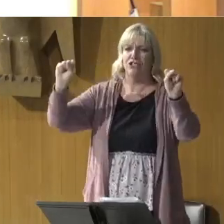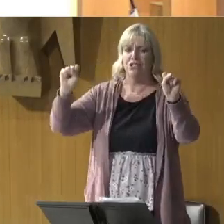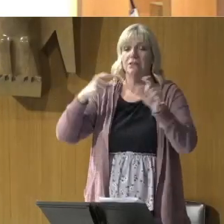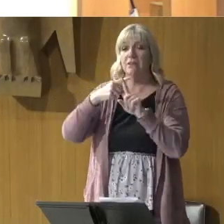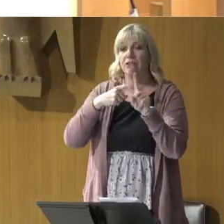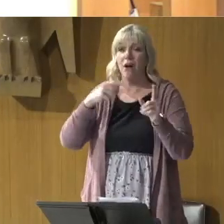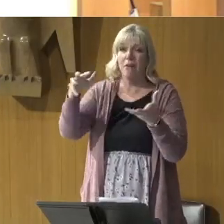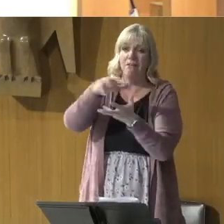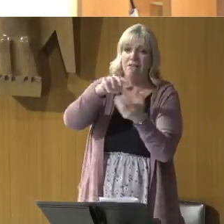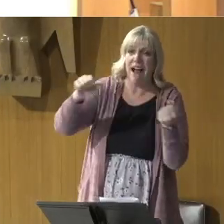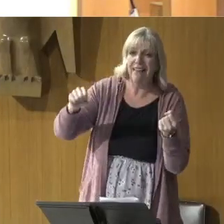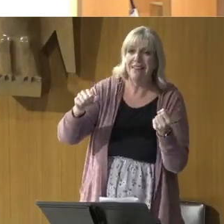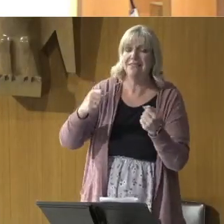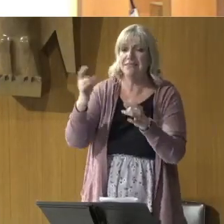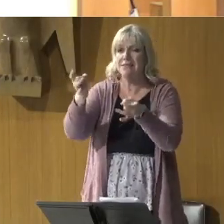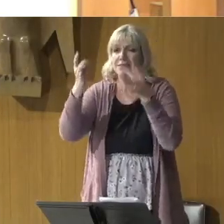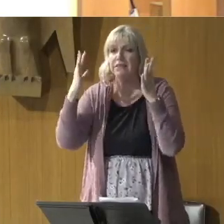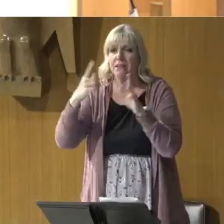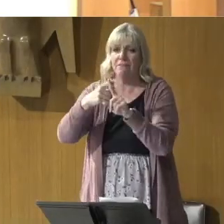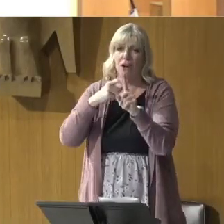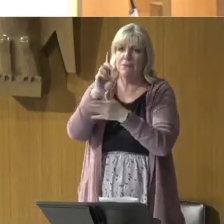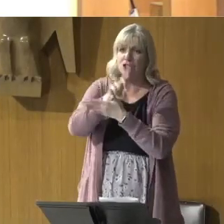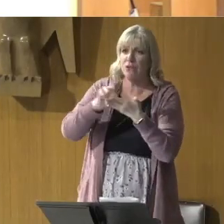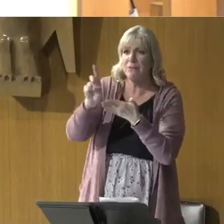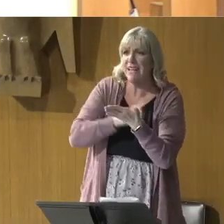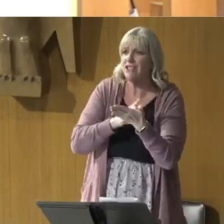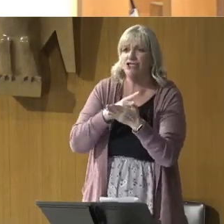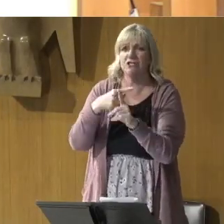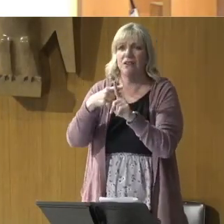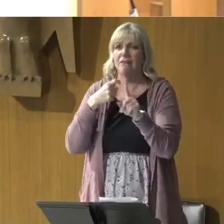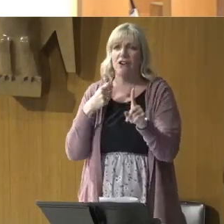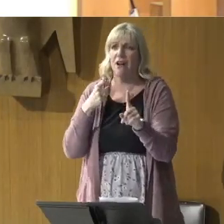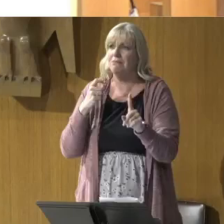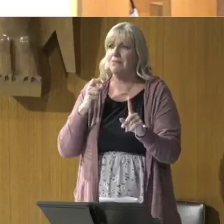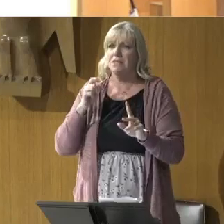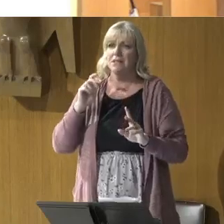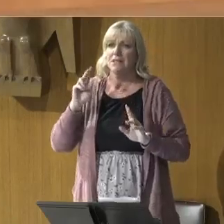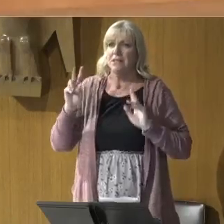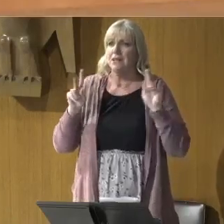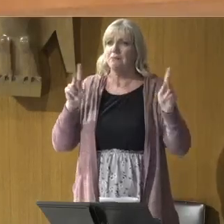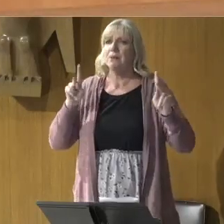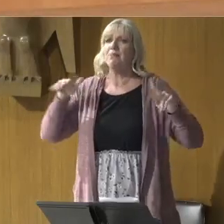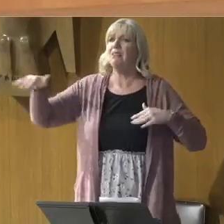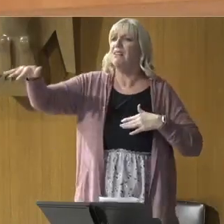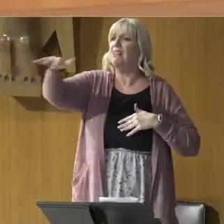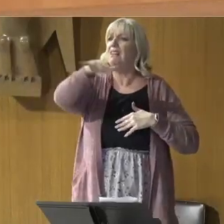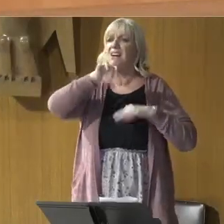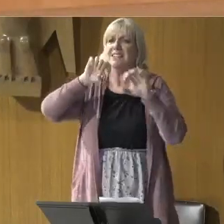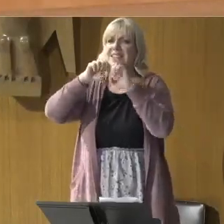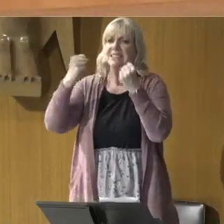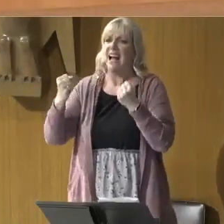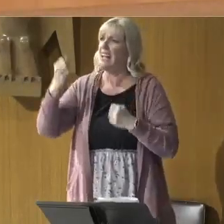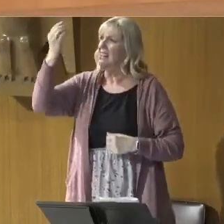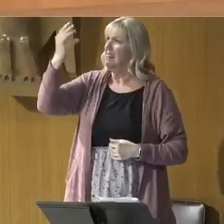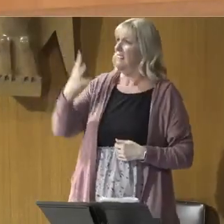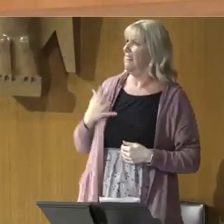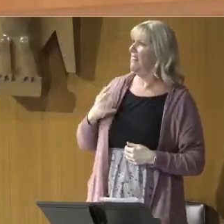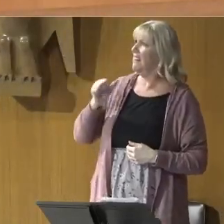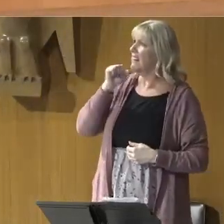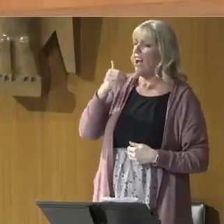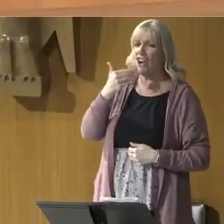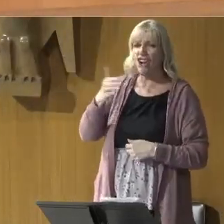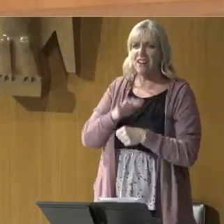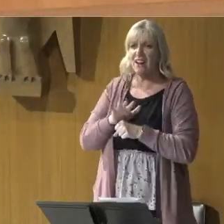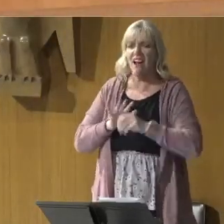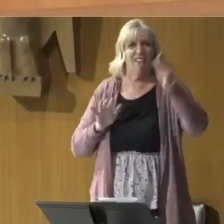violence, from discrimination, liberation from the voices in our society that tell us that we are not good enough